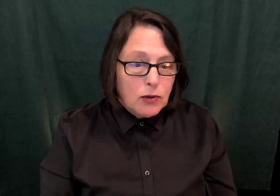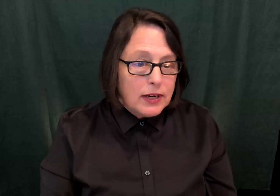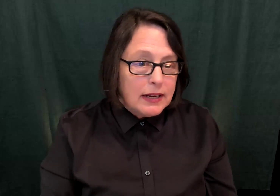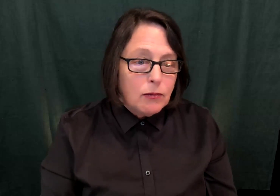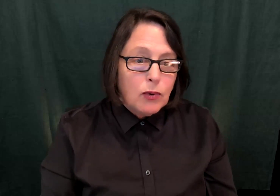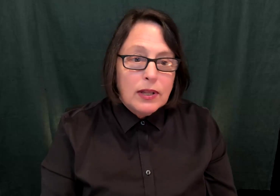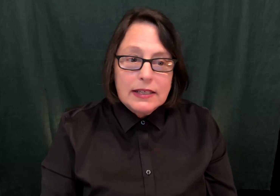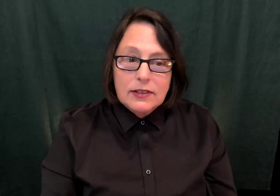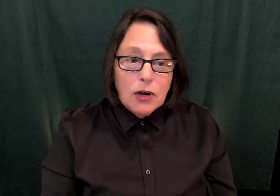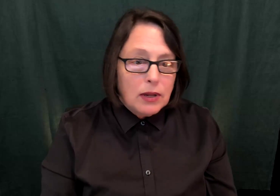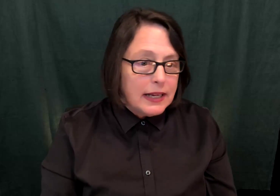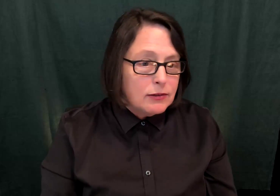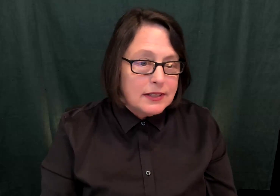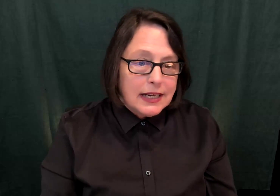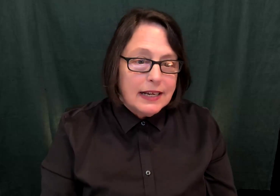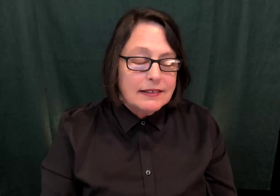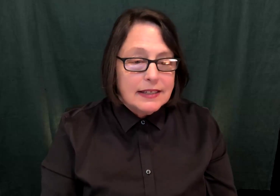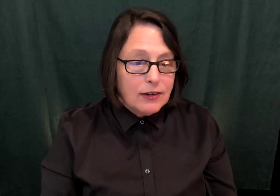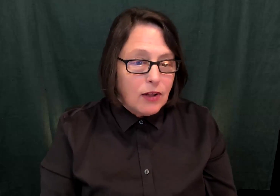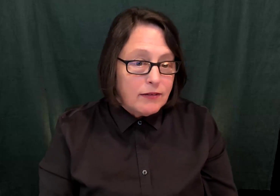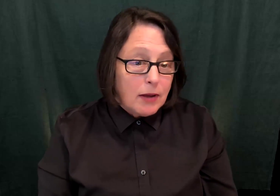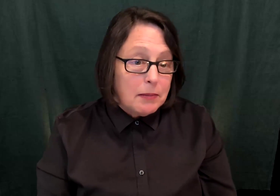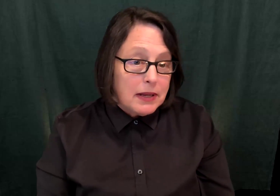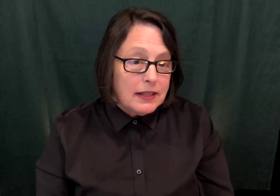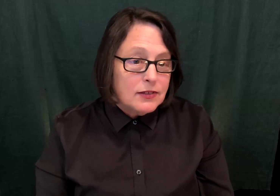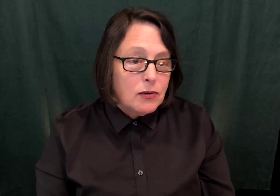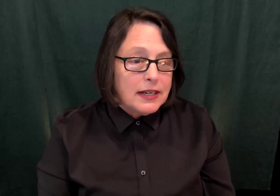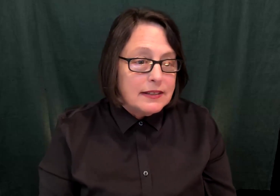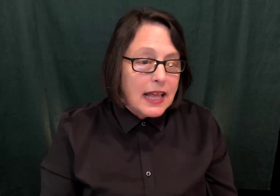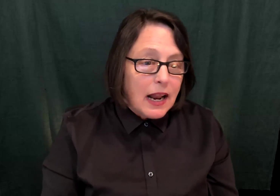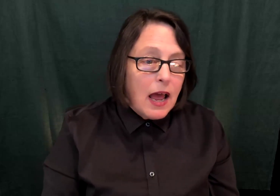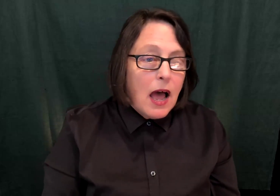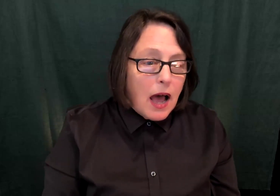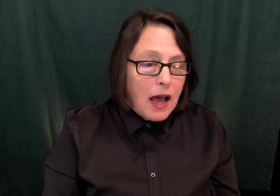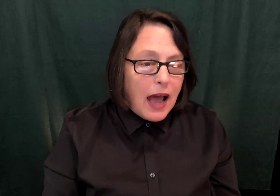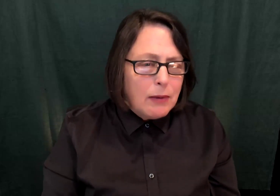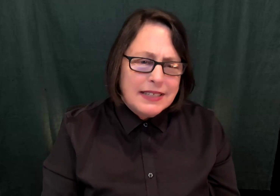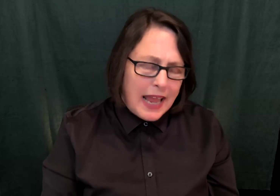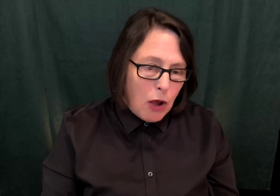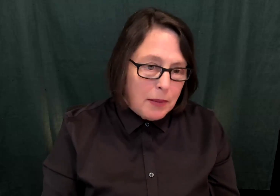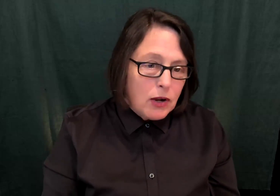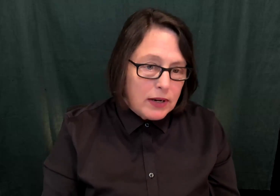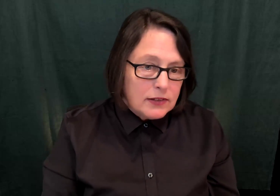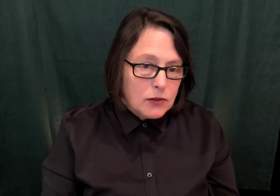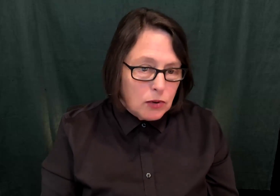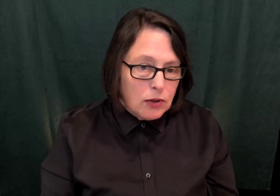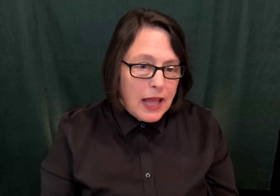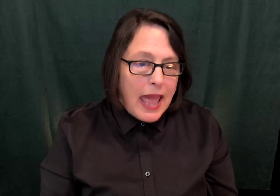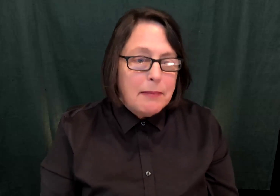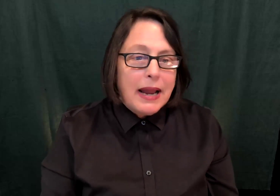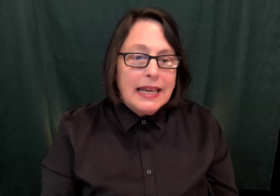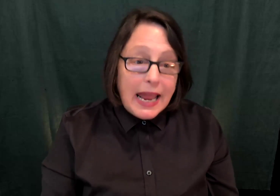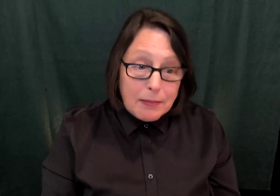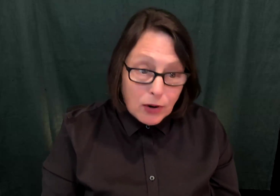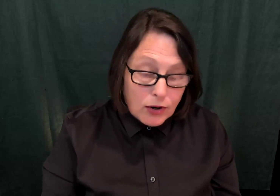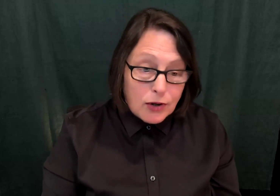deaf community, really, it's totally interesting, and it's a little off topic, but the story is that I was in Elma going to school,